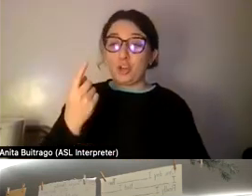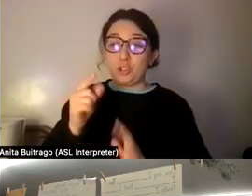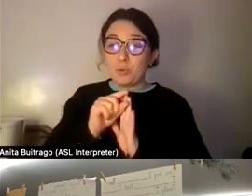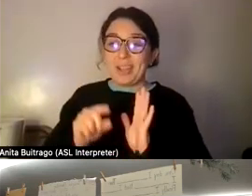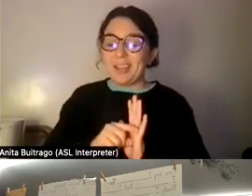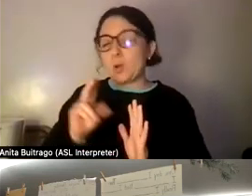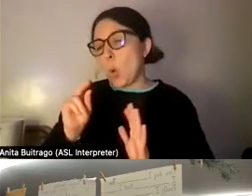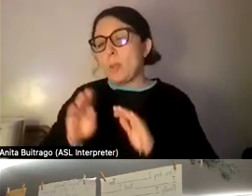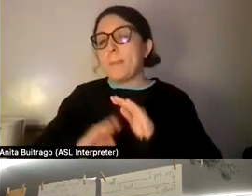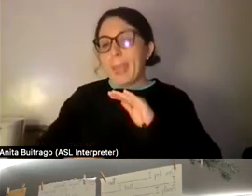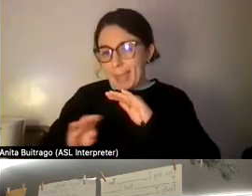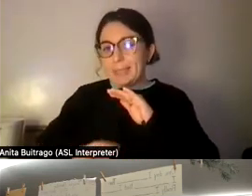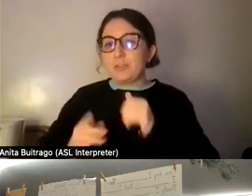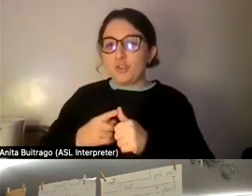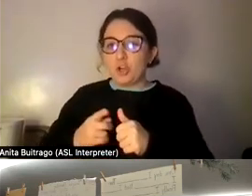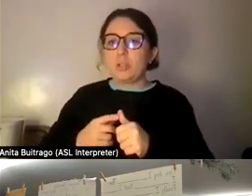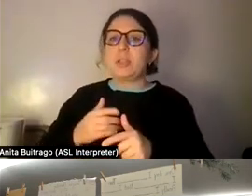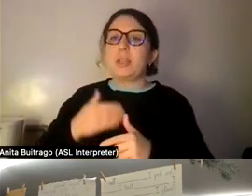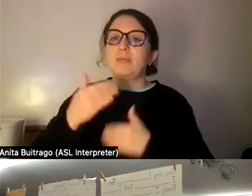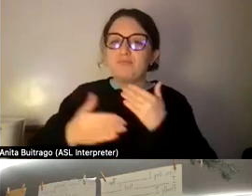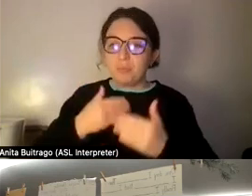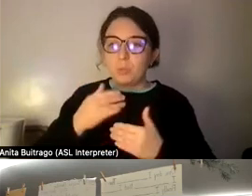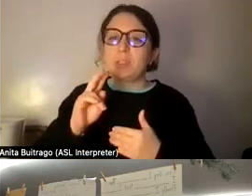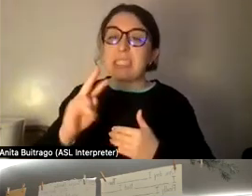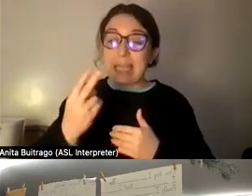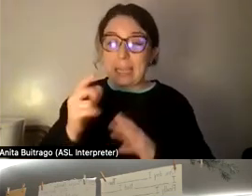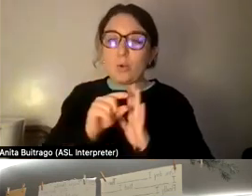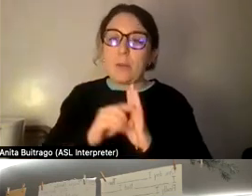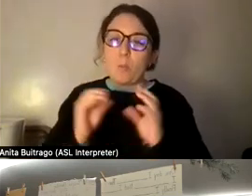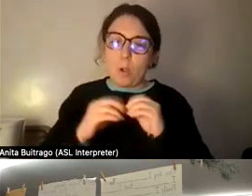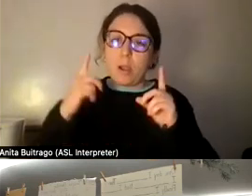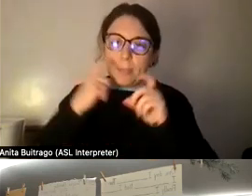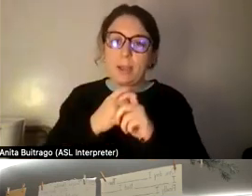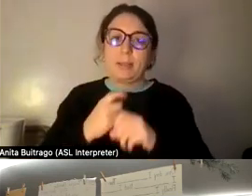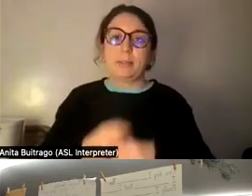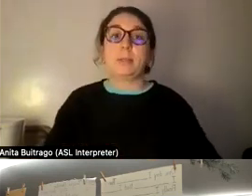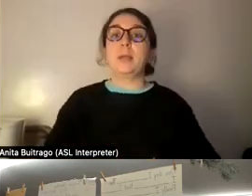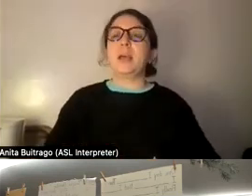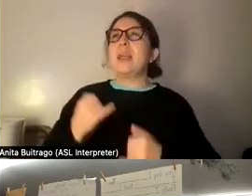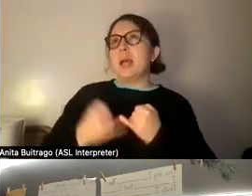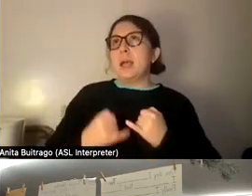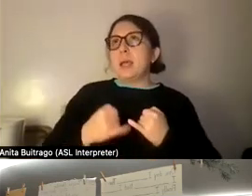move on to some of the more complex sounds as they progress through second grade. By the end of second, they they should have pretty much learned all of the